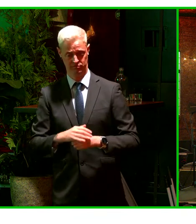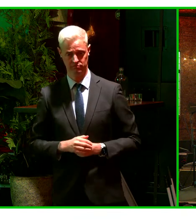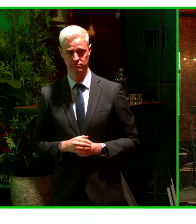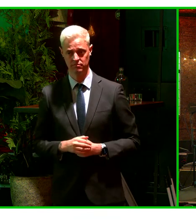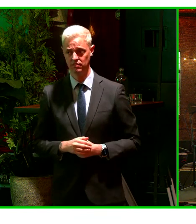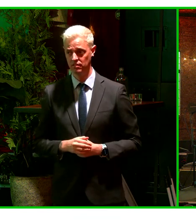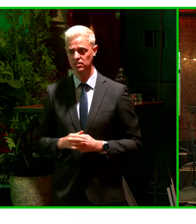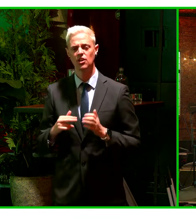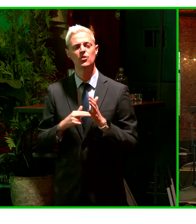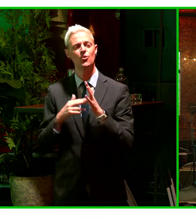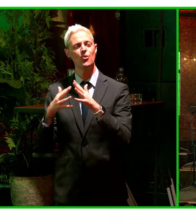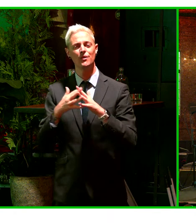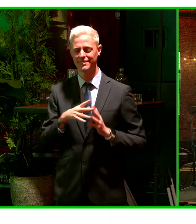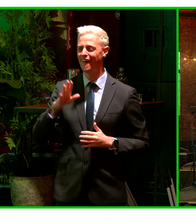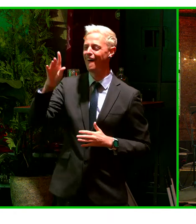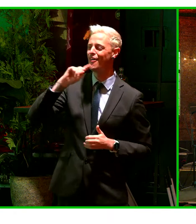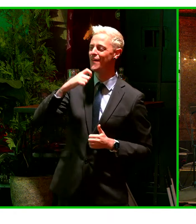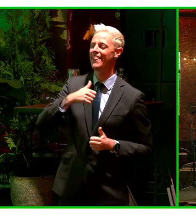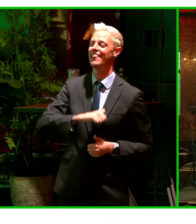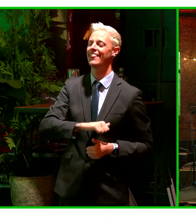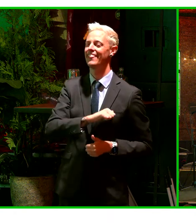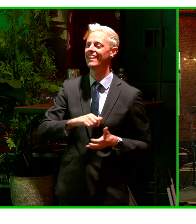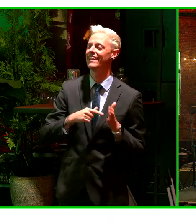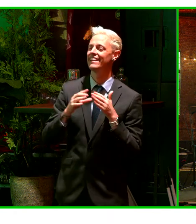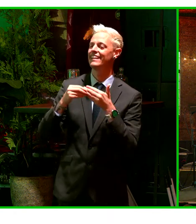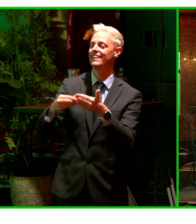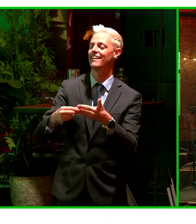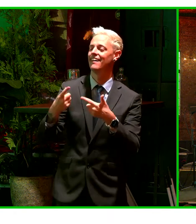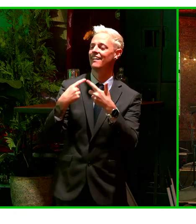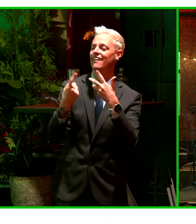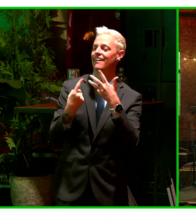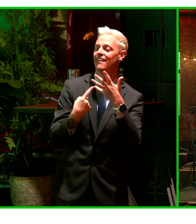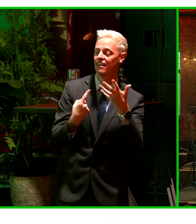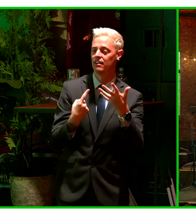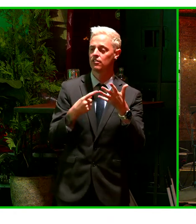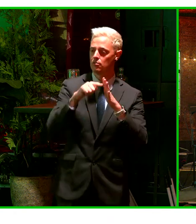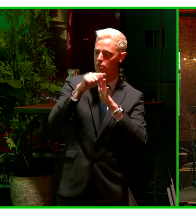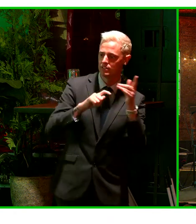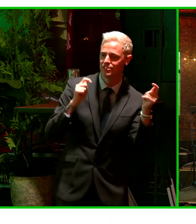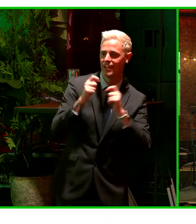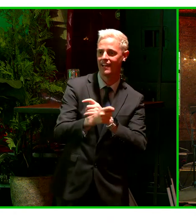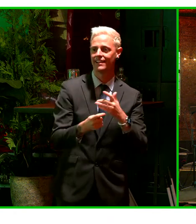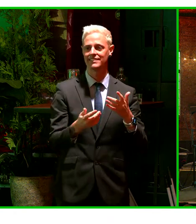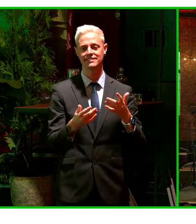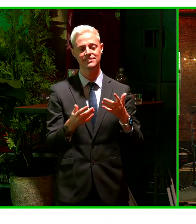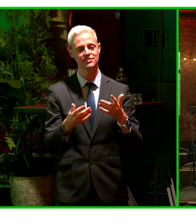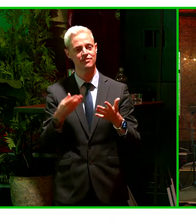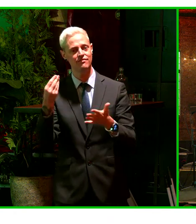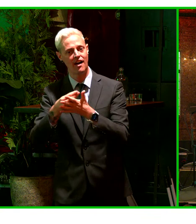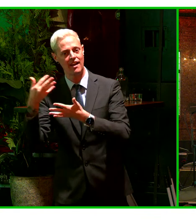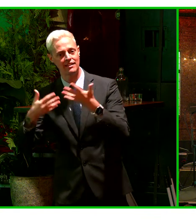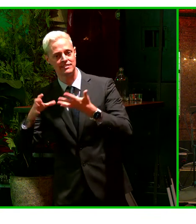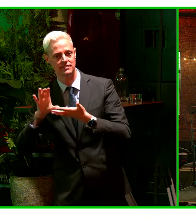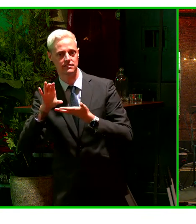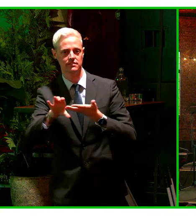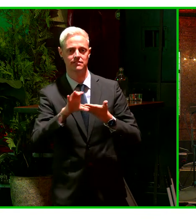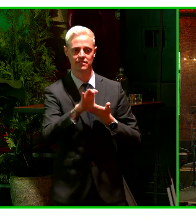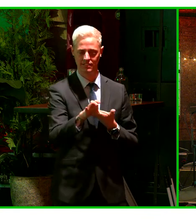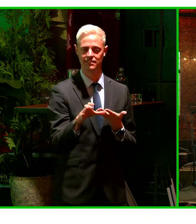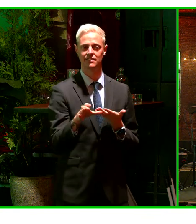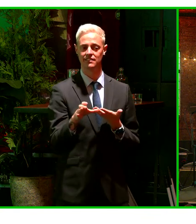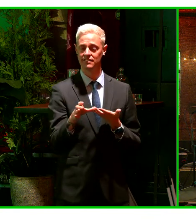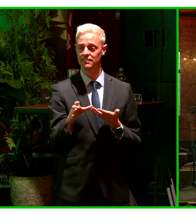were promising here and saying we can lead and making those policy changes, giving us the green financing, and really driving